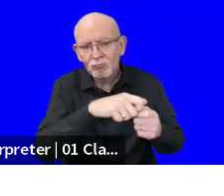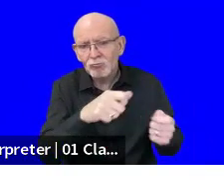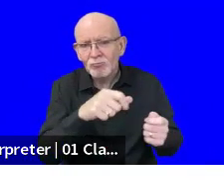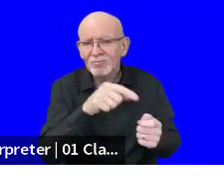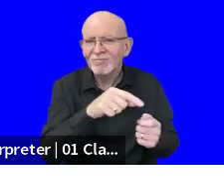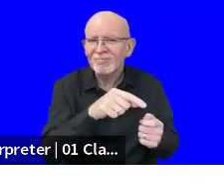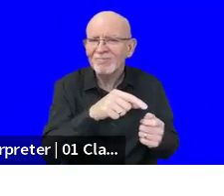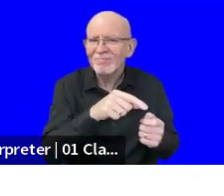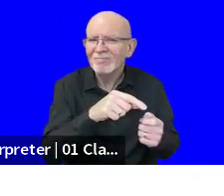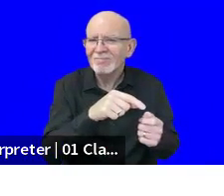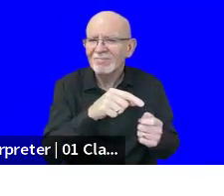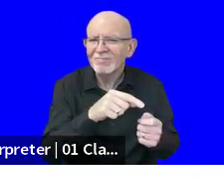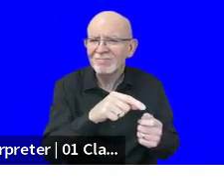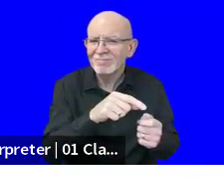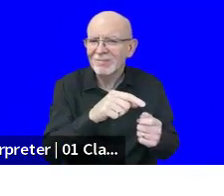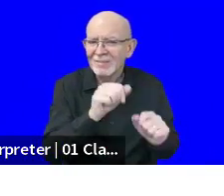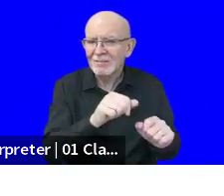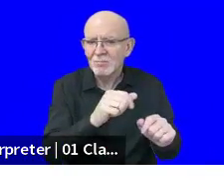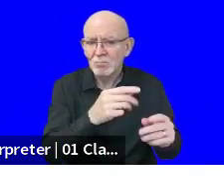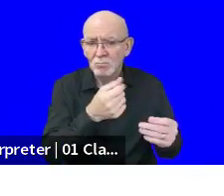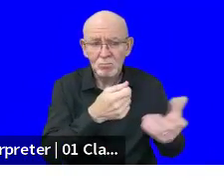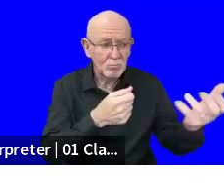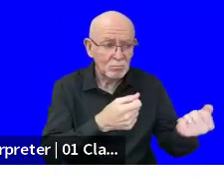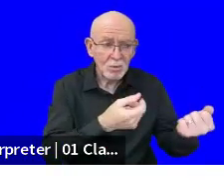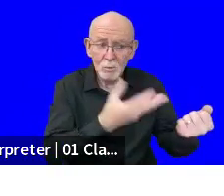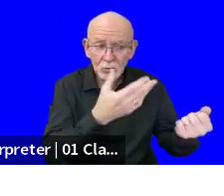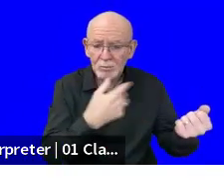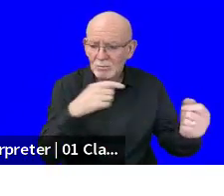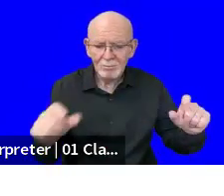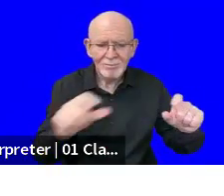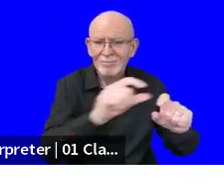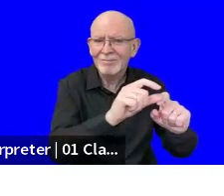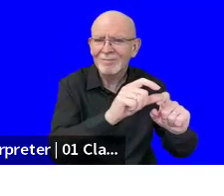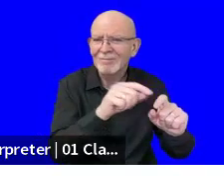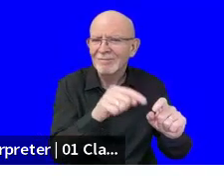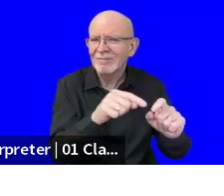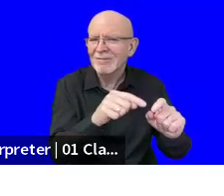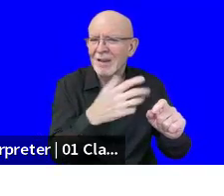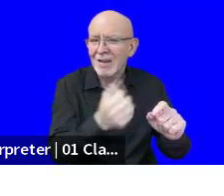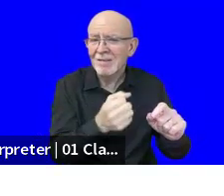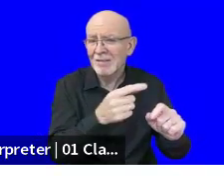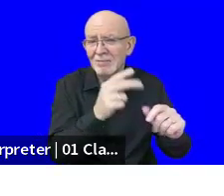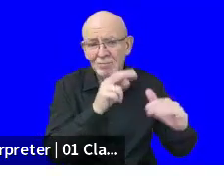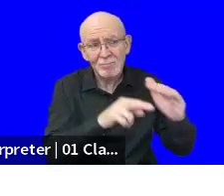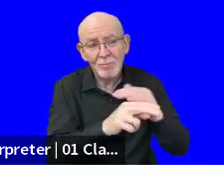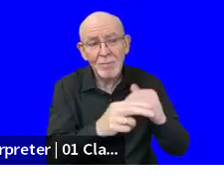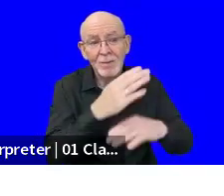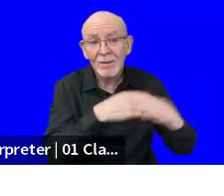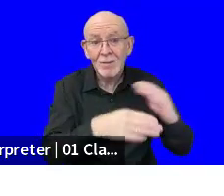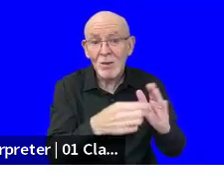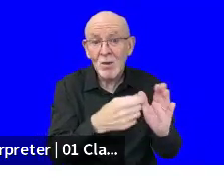disability, then the implications are two, that there is a need to adjust the income assessment and